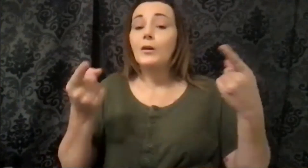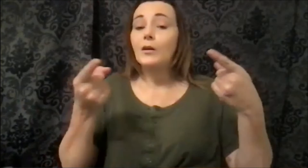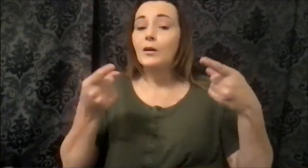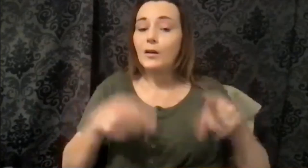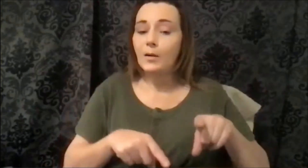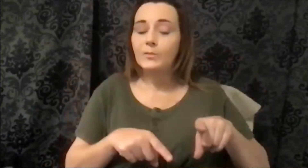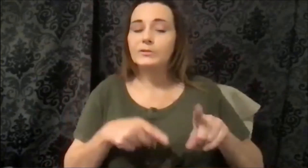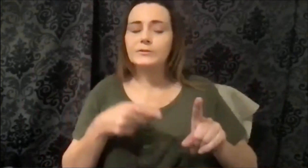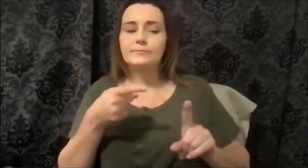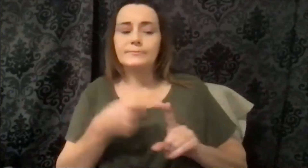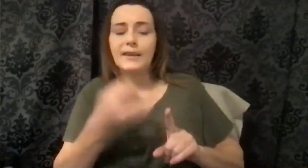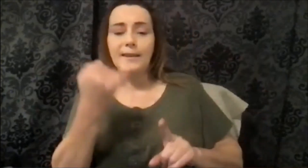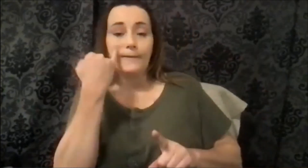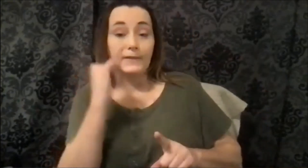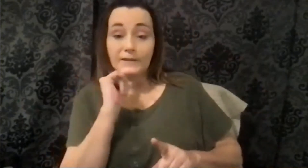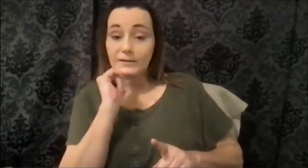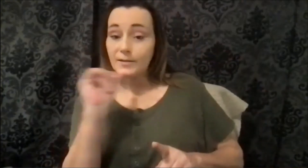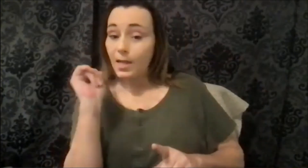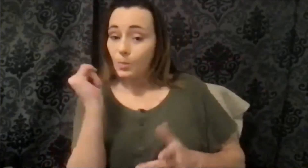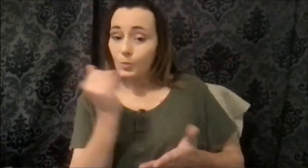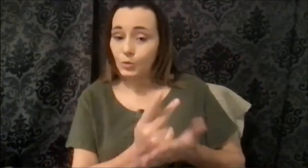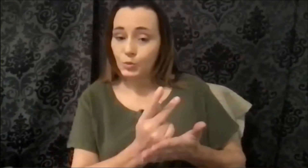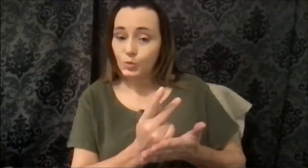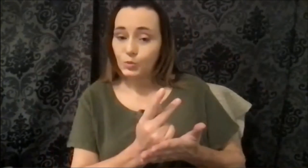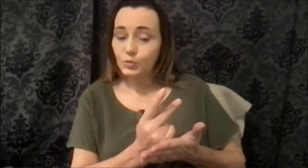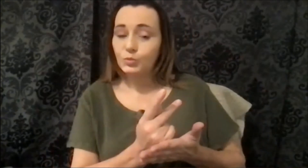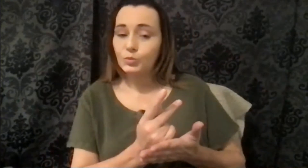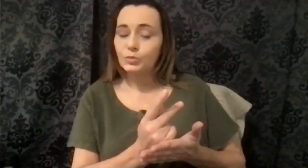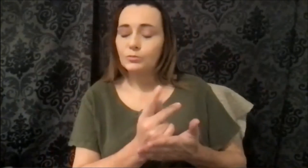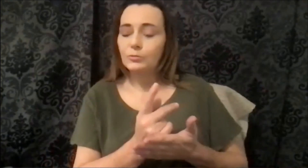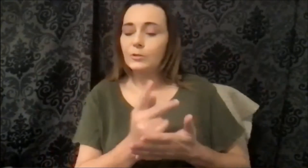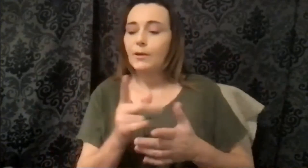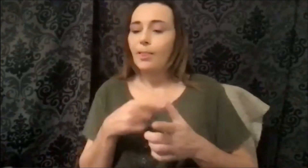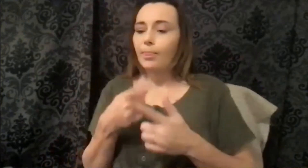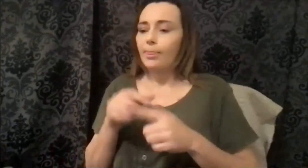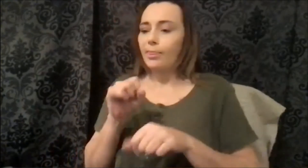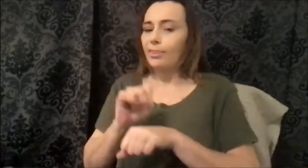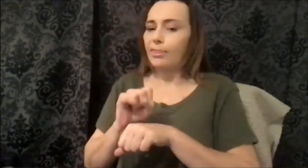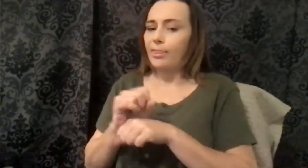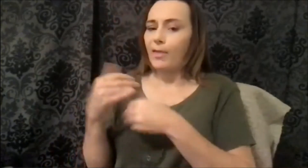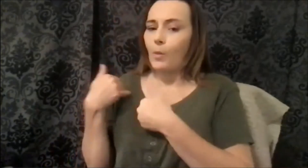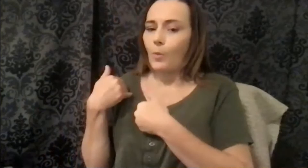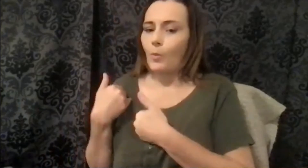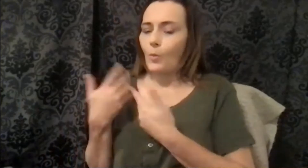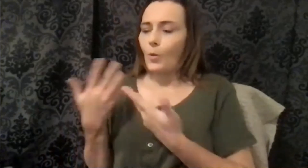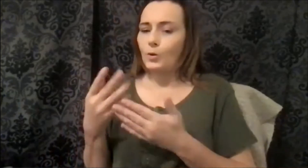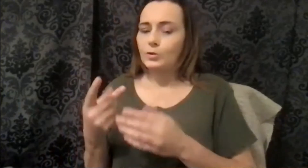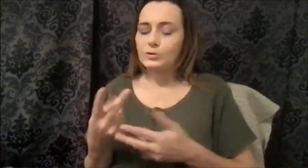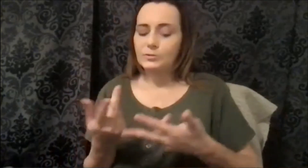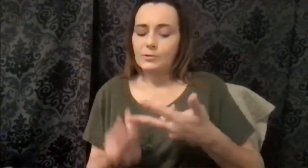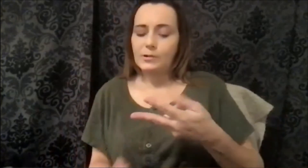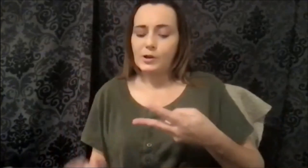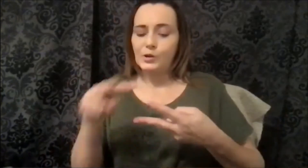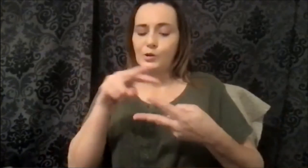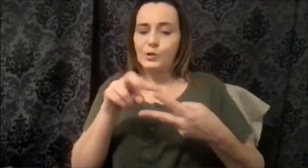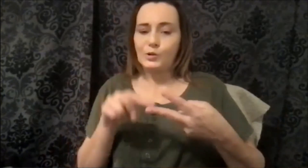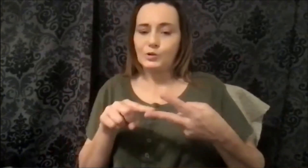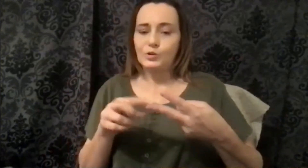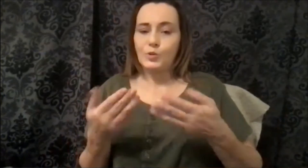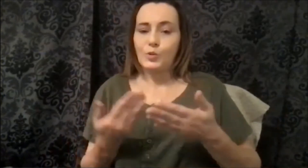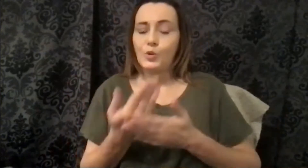not approved, then the workload goes to the two newer members